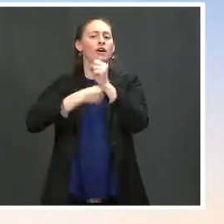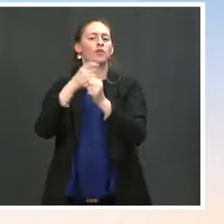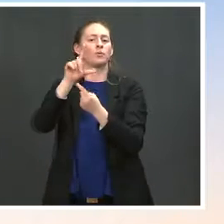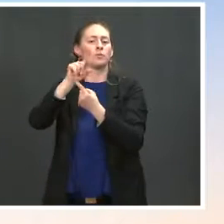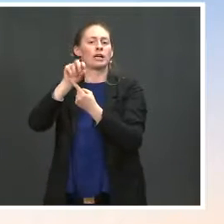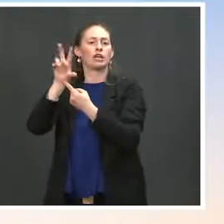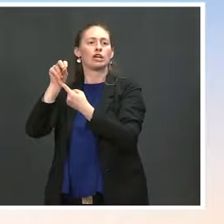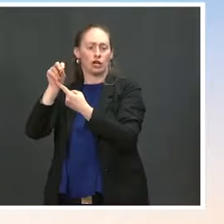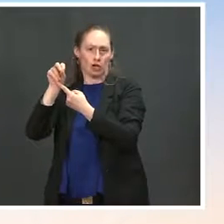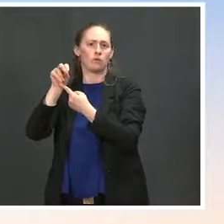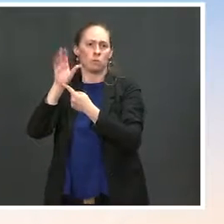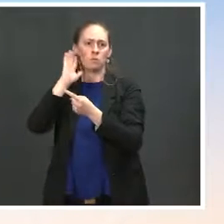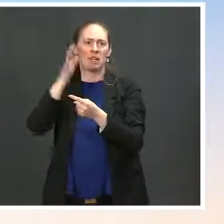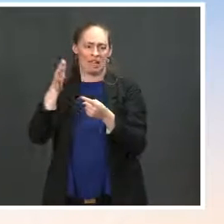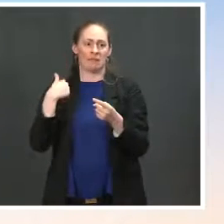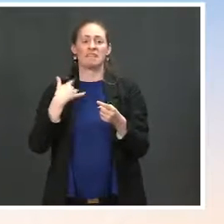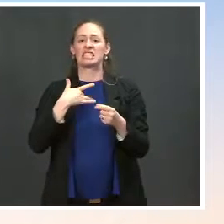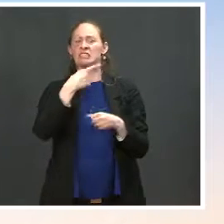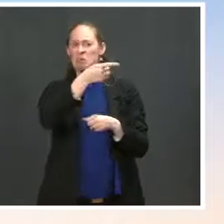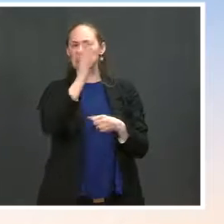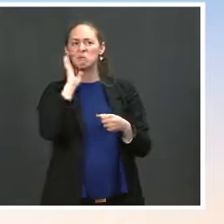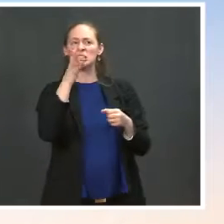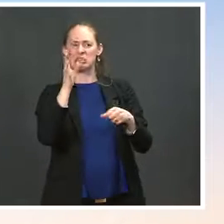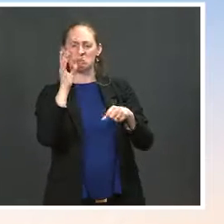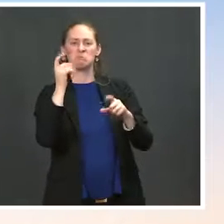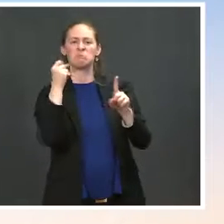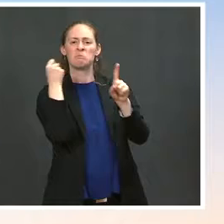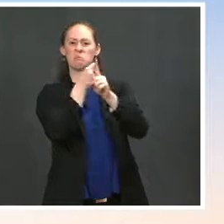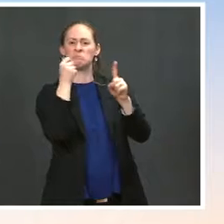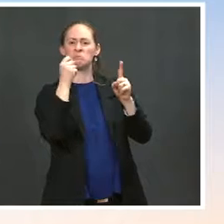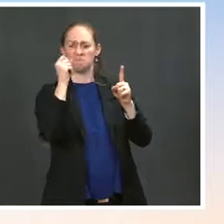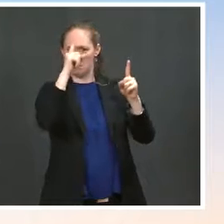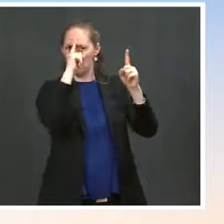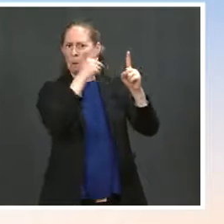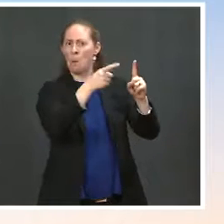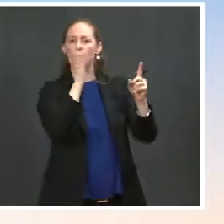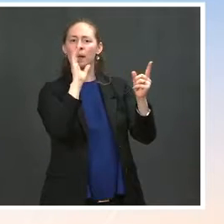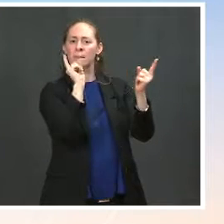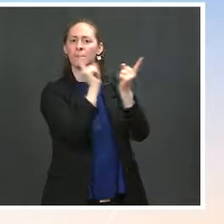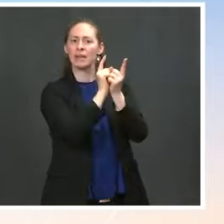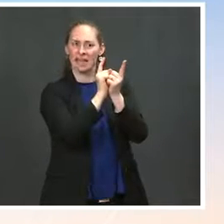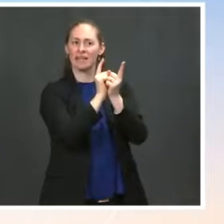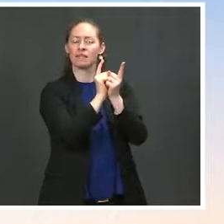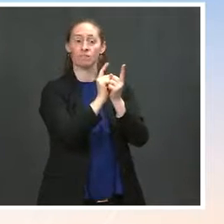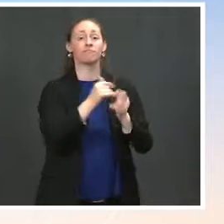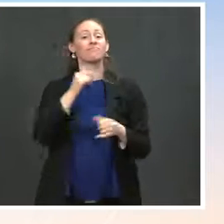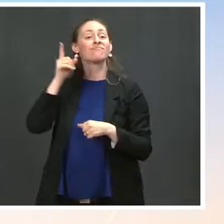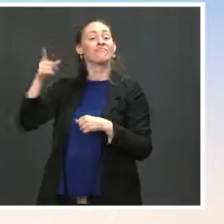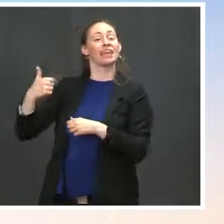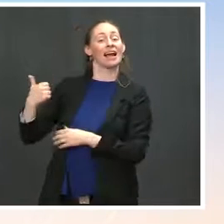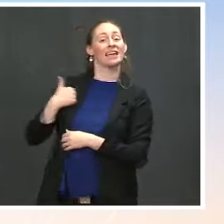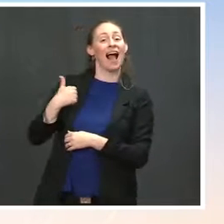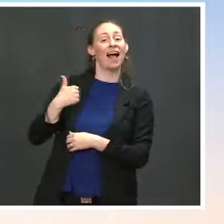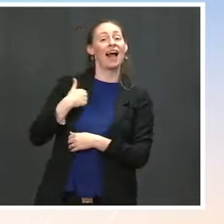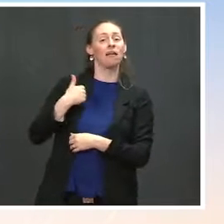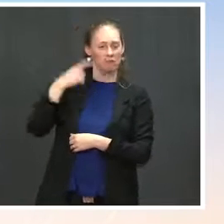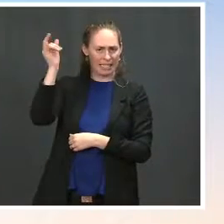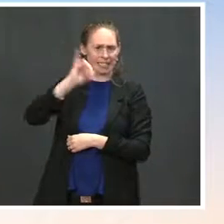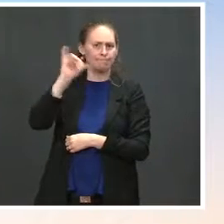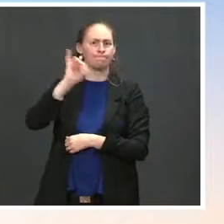50% reduction, up from its existing 26% reduction. Canada strengthening